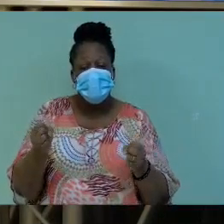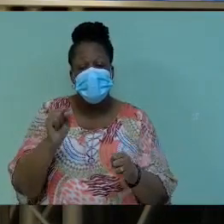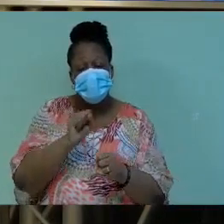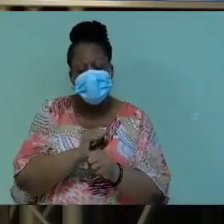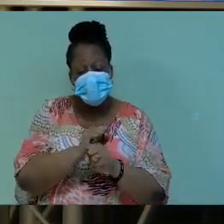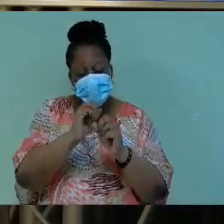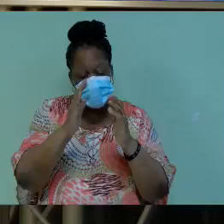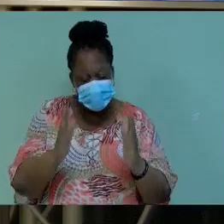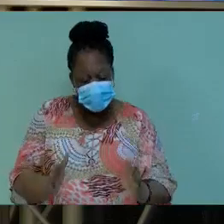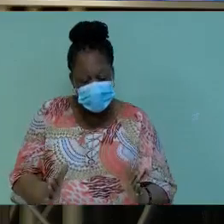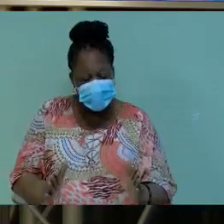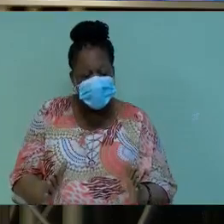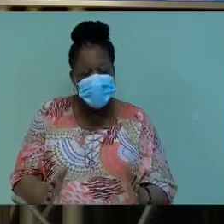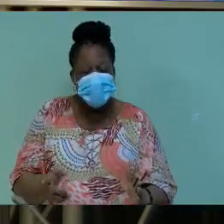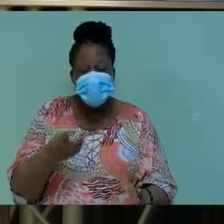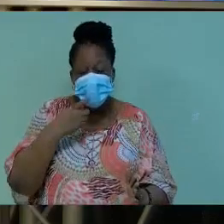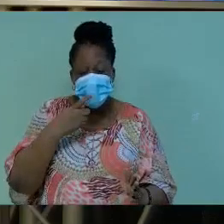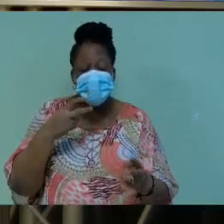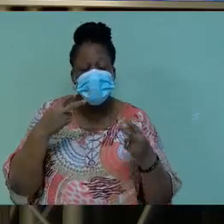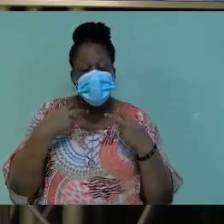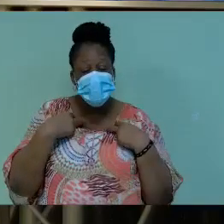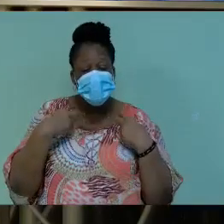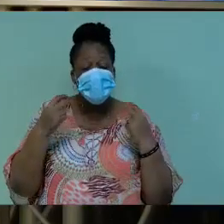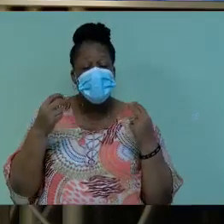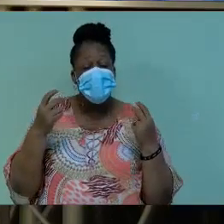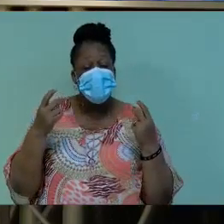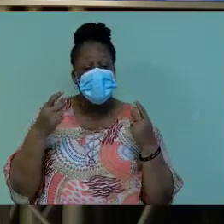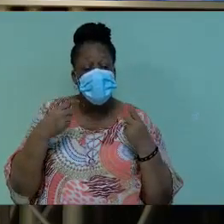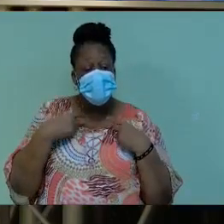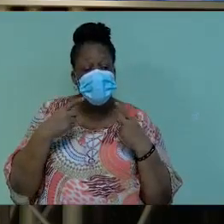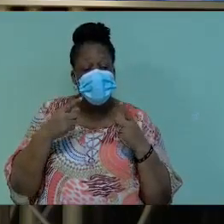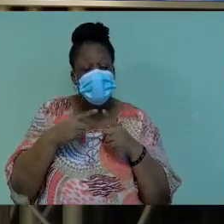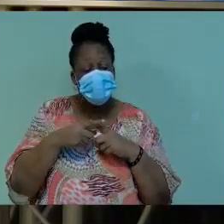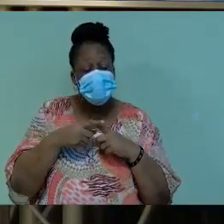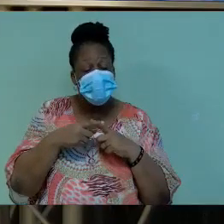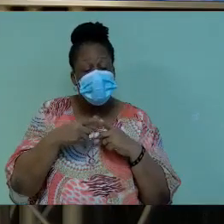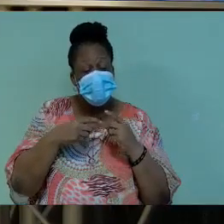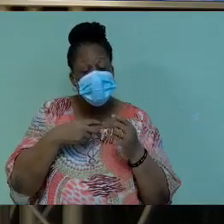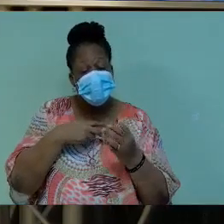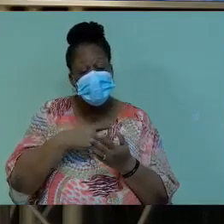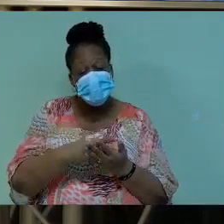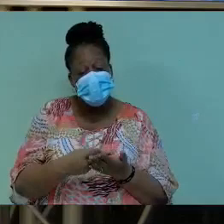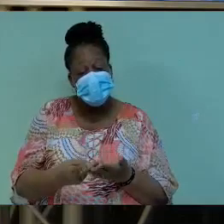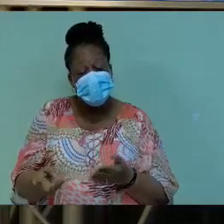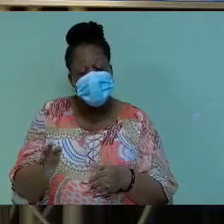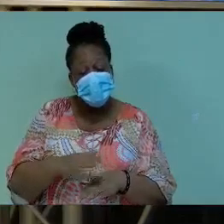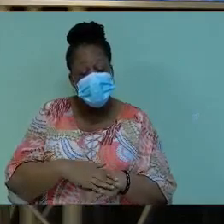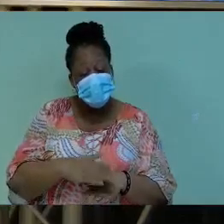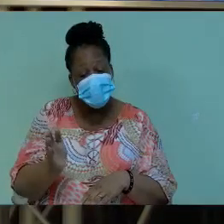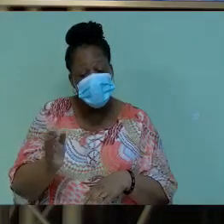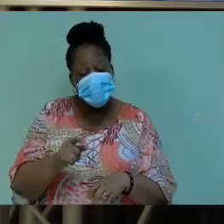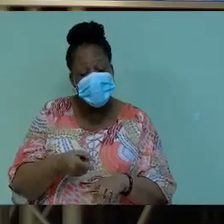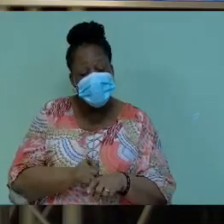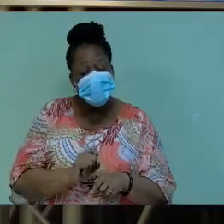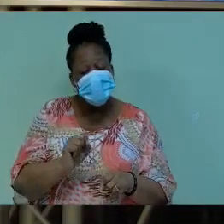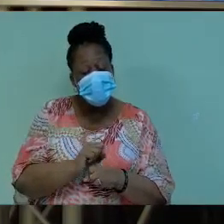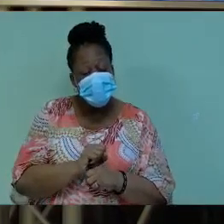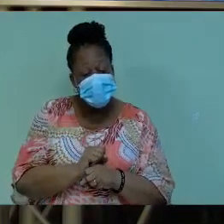who have had to be laid off, be given vacation time, not